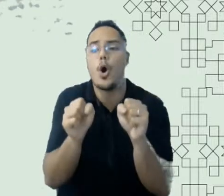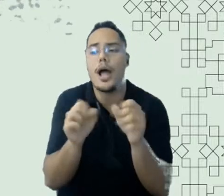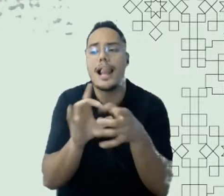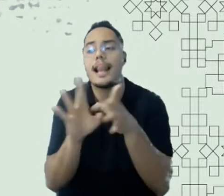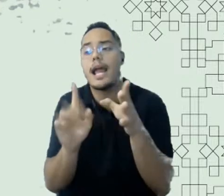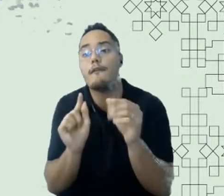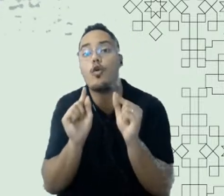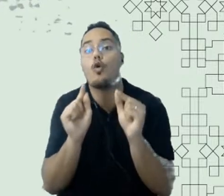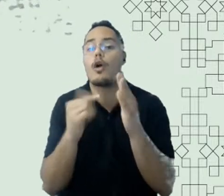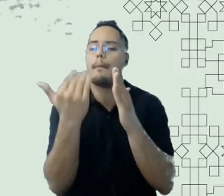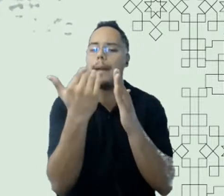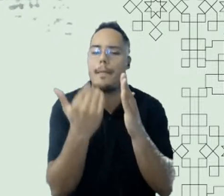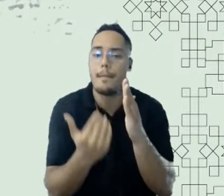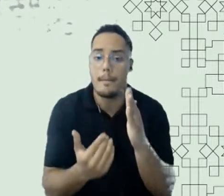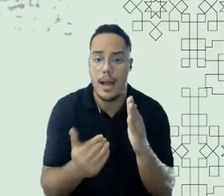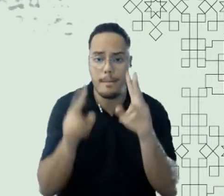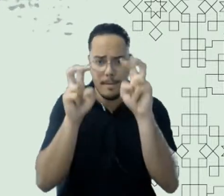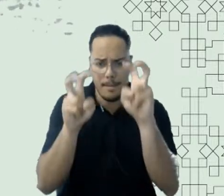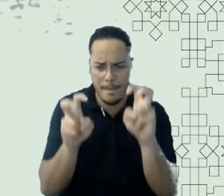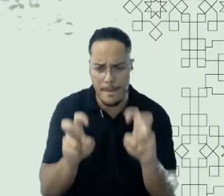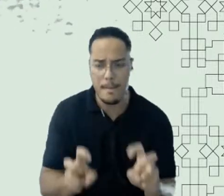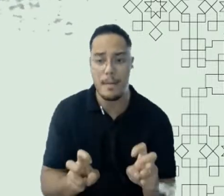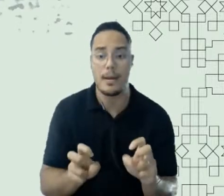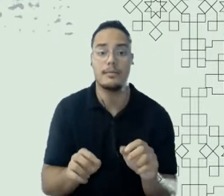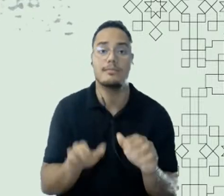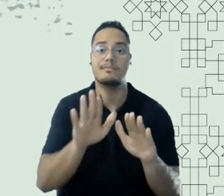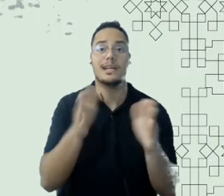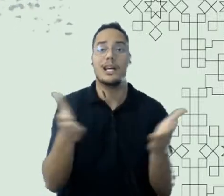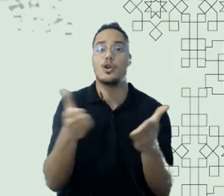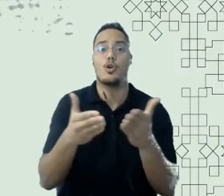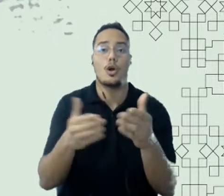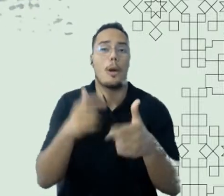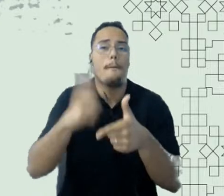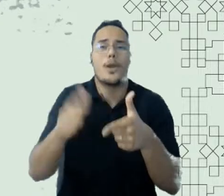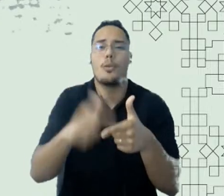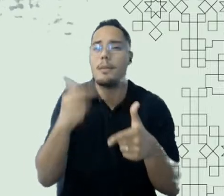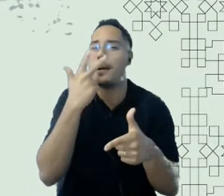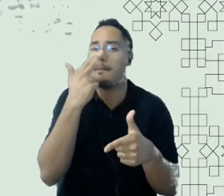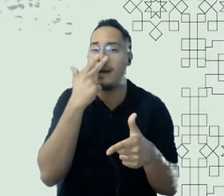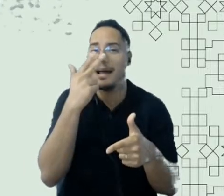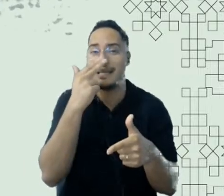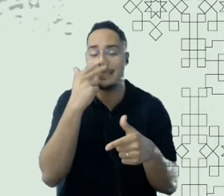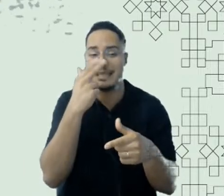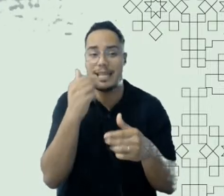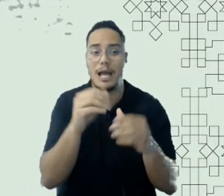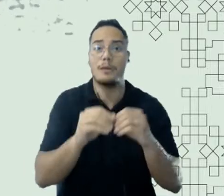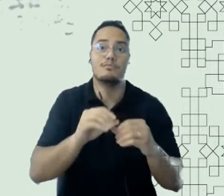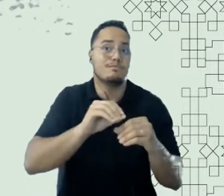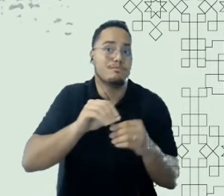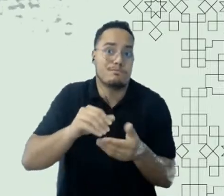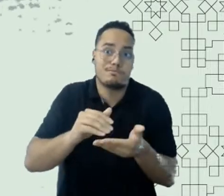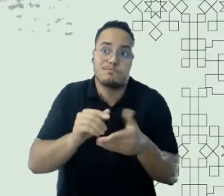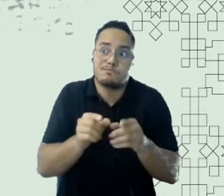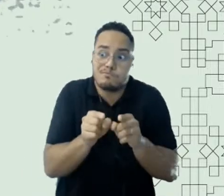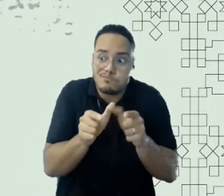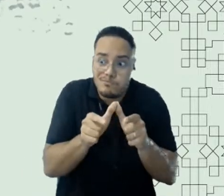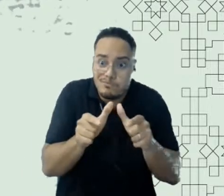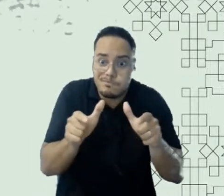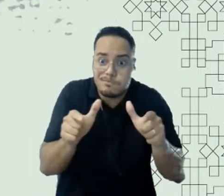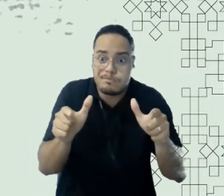don't solve the copyright problems. And now again, after 15 years, we see